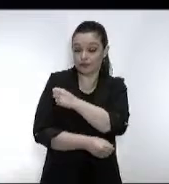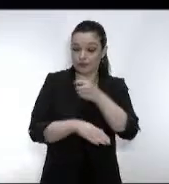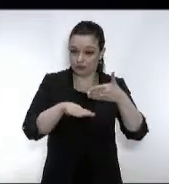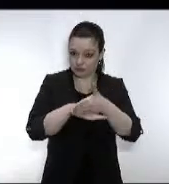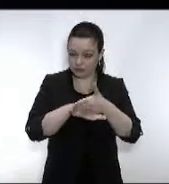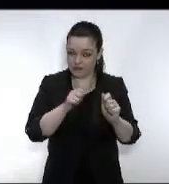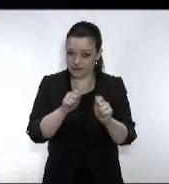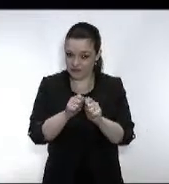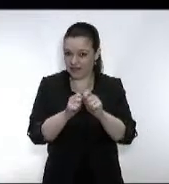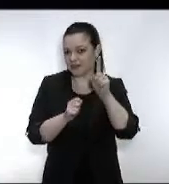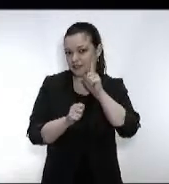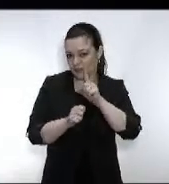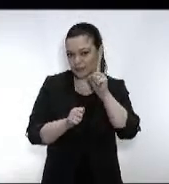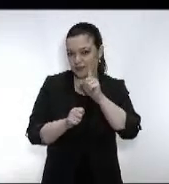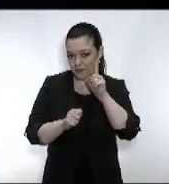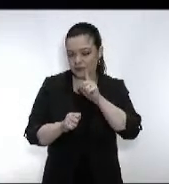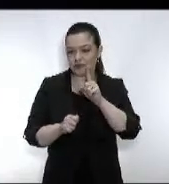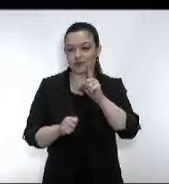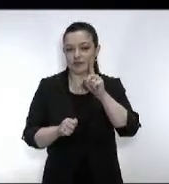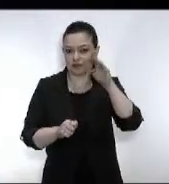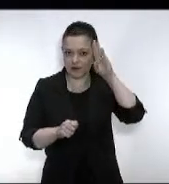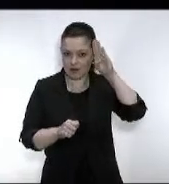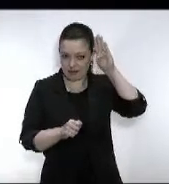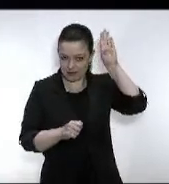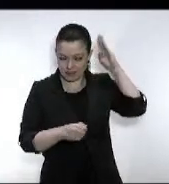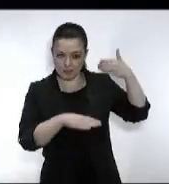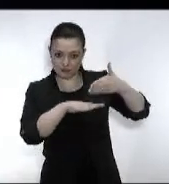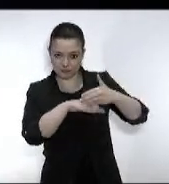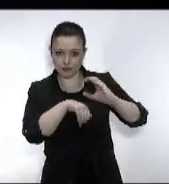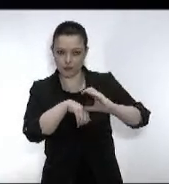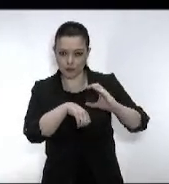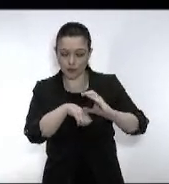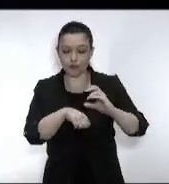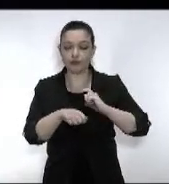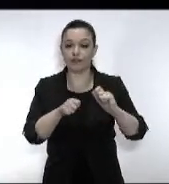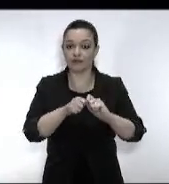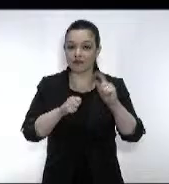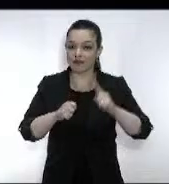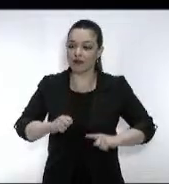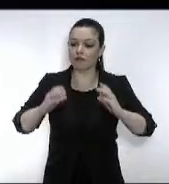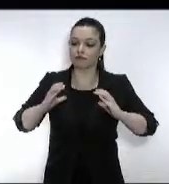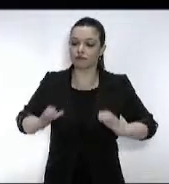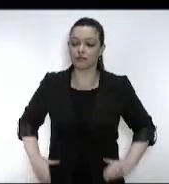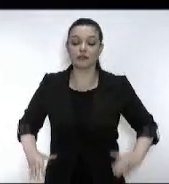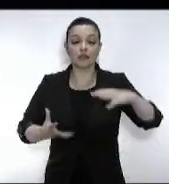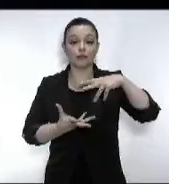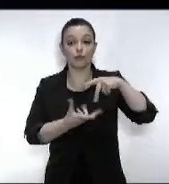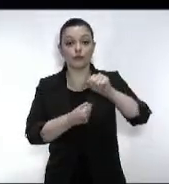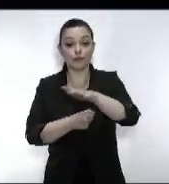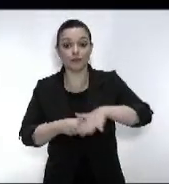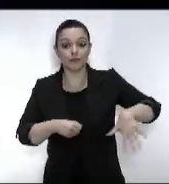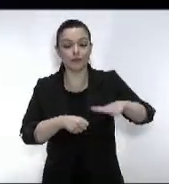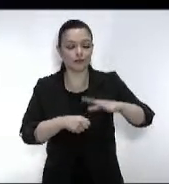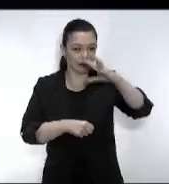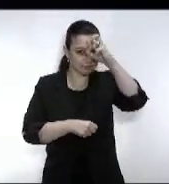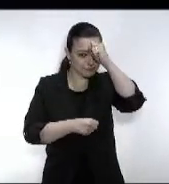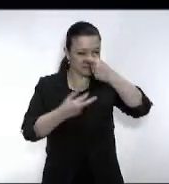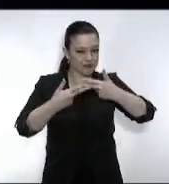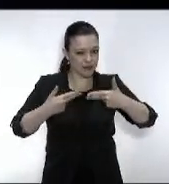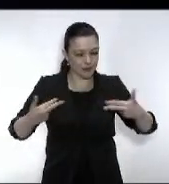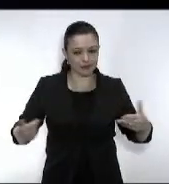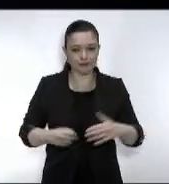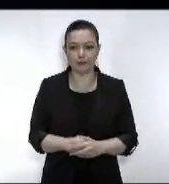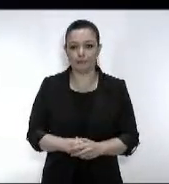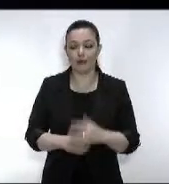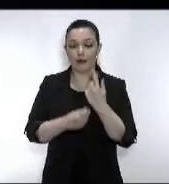Whoever studies at the American Academy is seeking for an international study and is getting ready, prepared to be a global citizen.